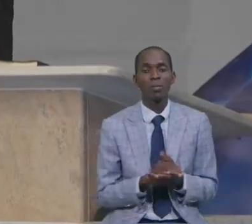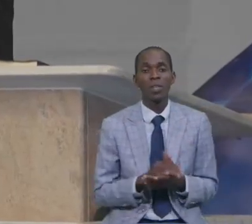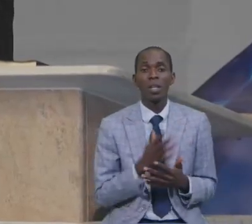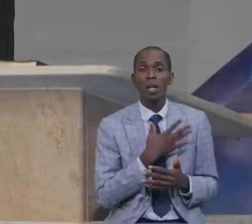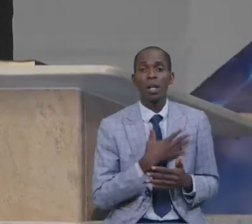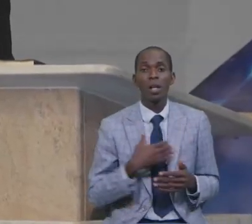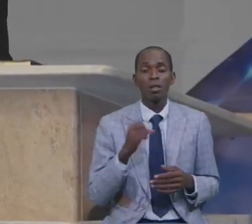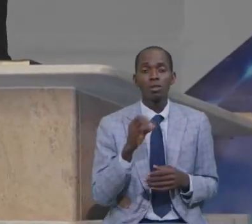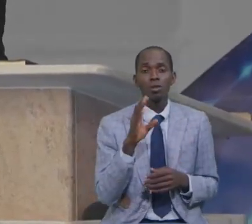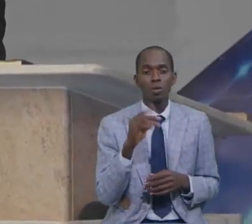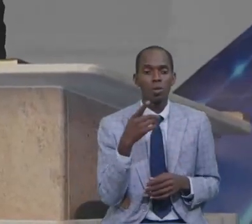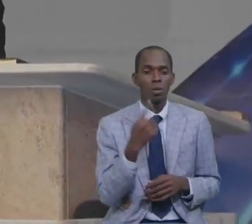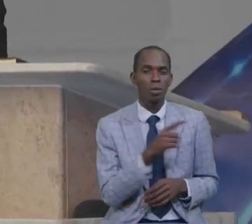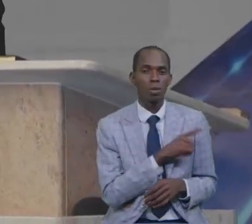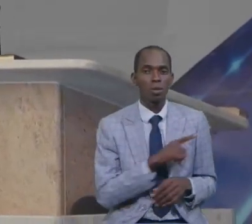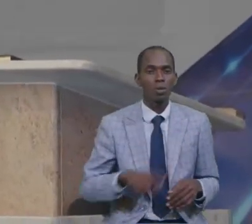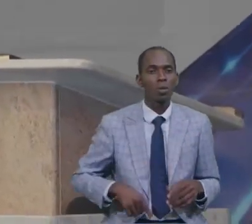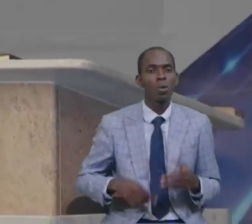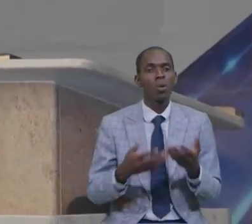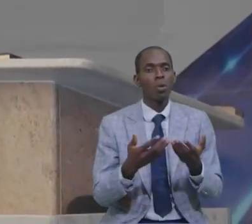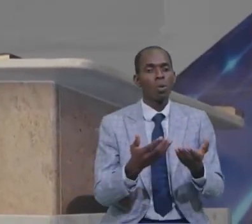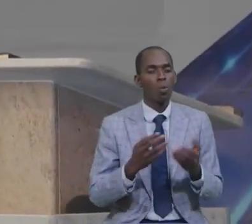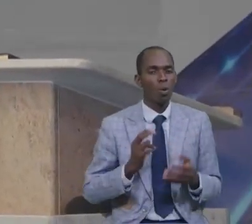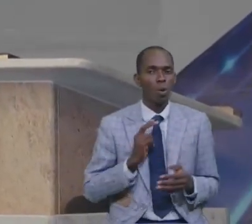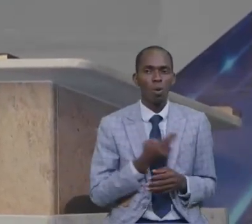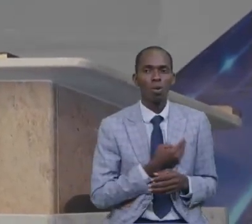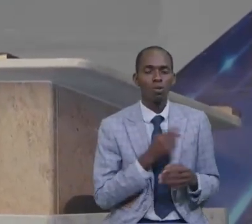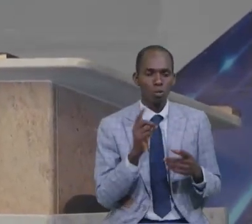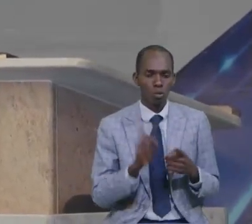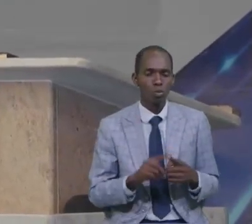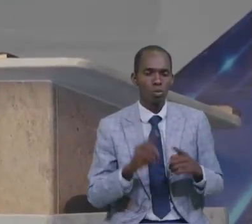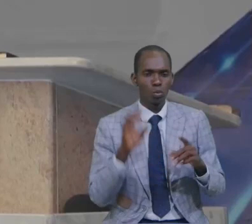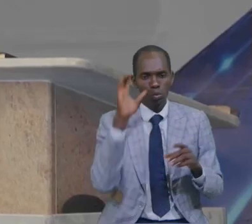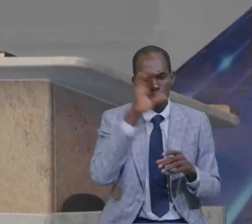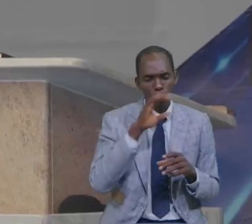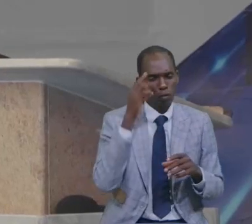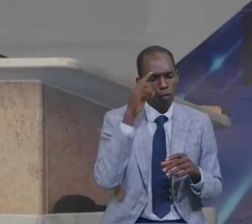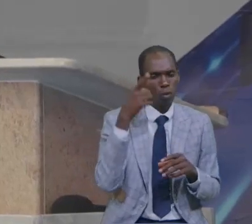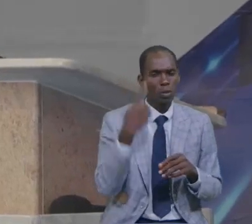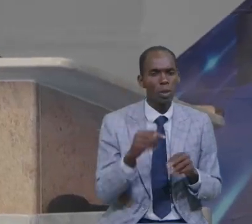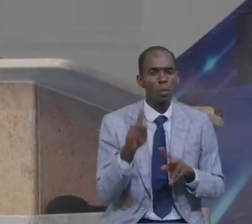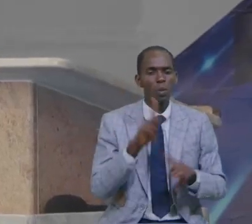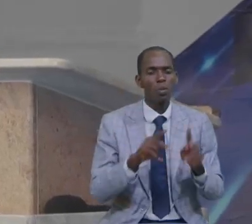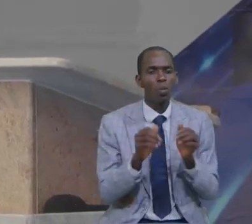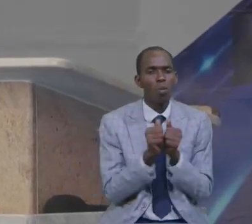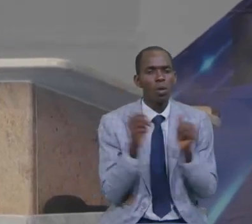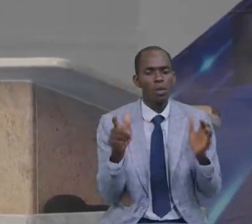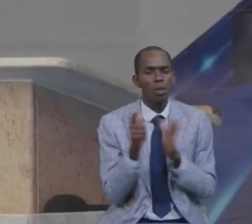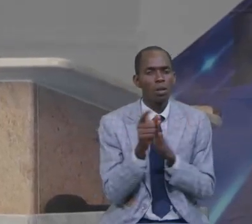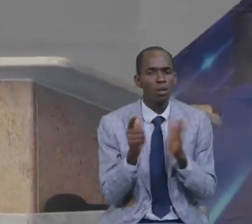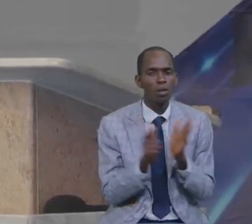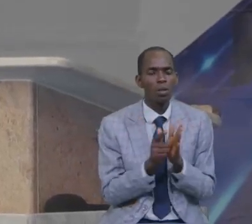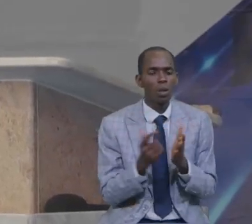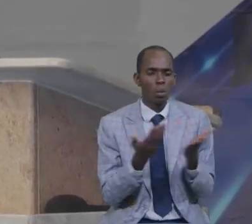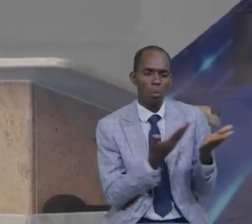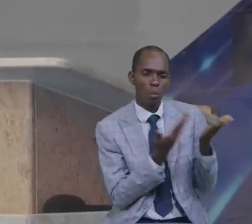of condemnation and bring them into the Lord. He is